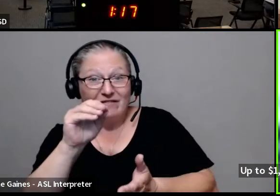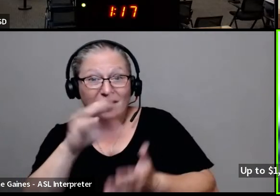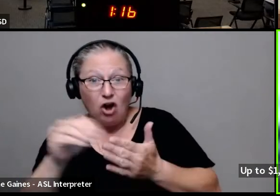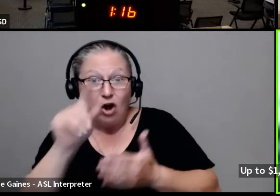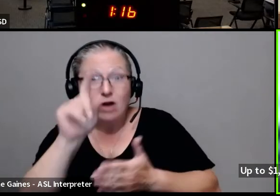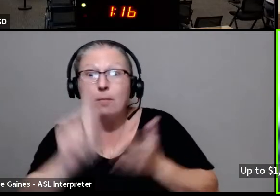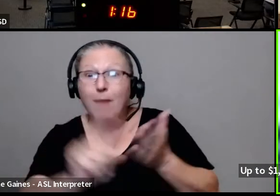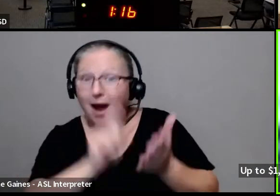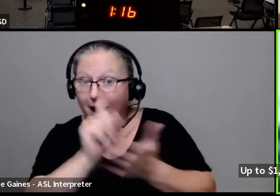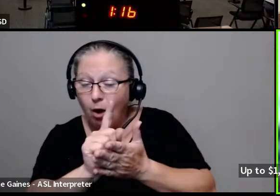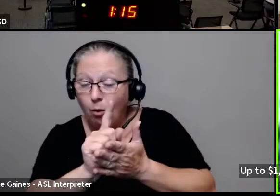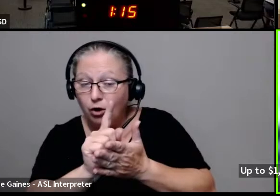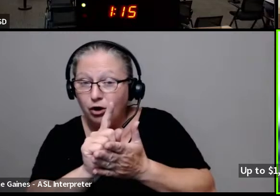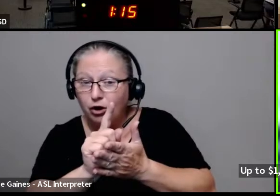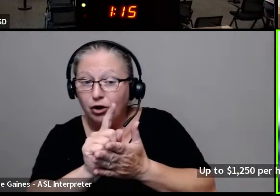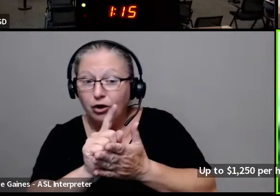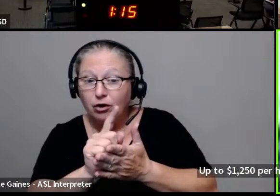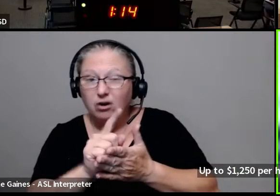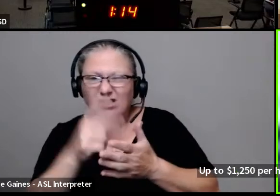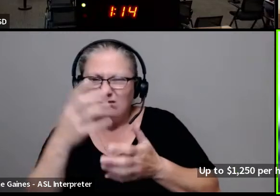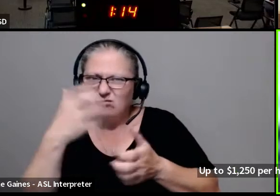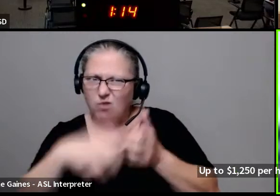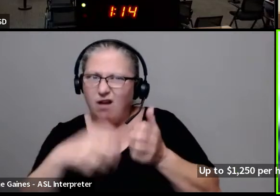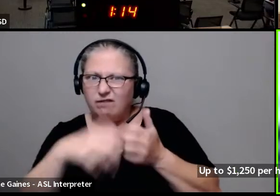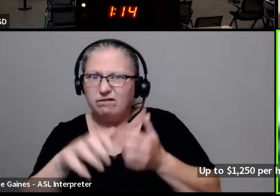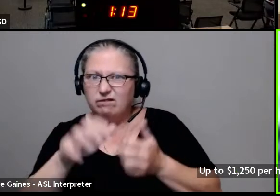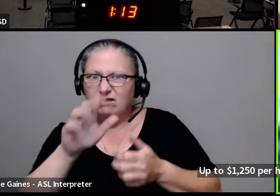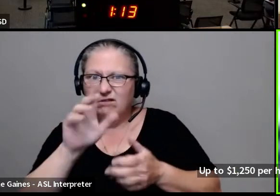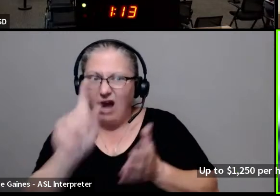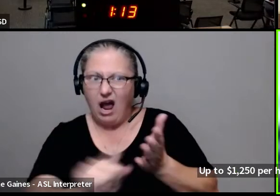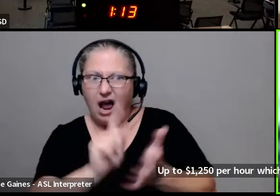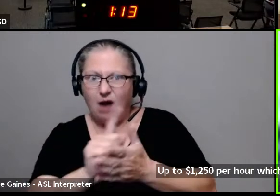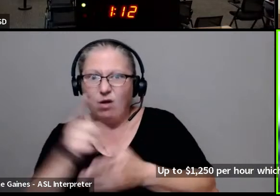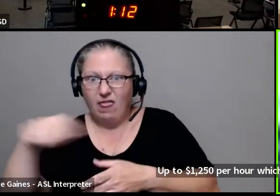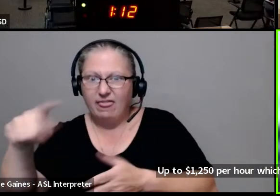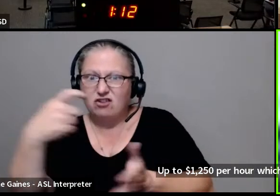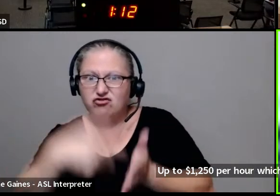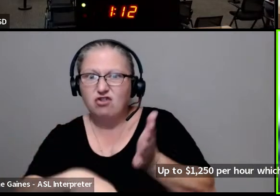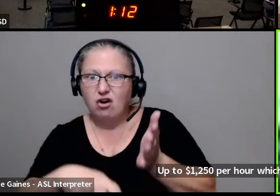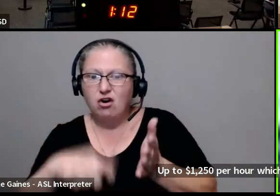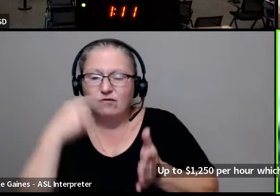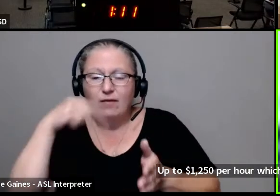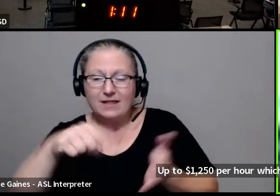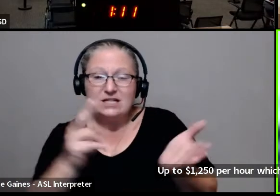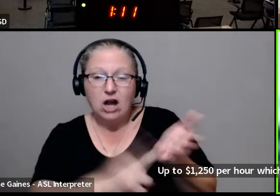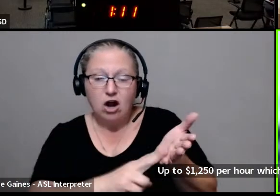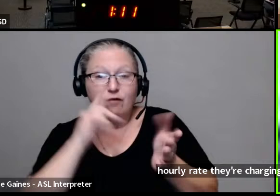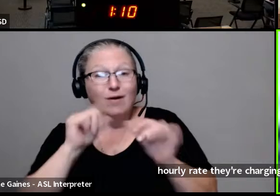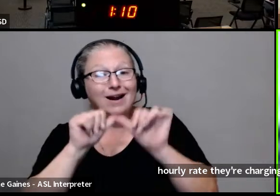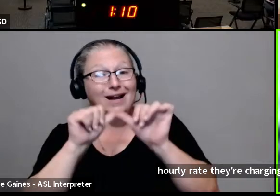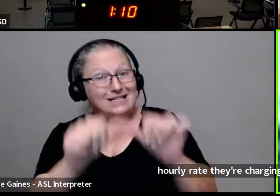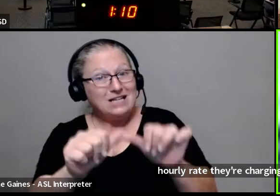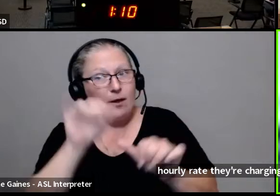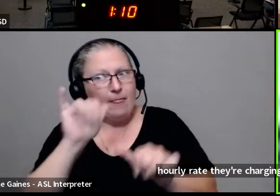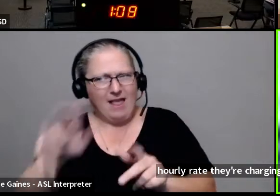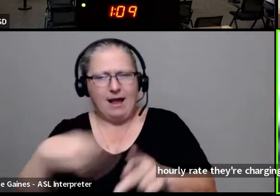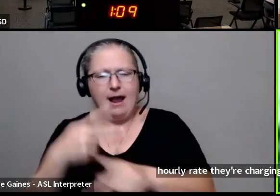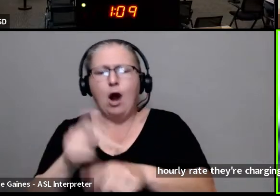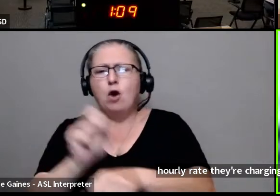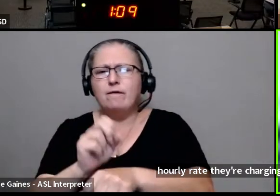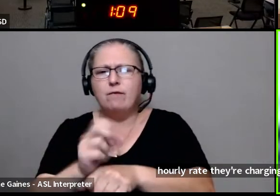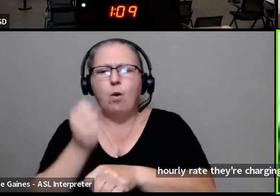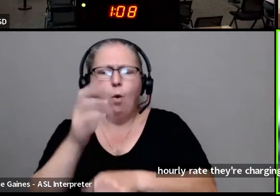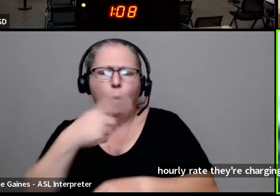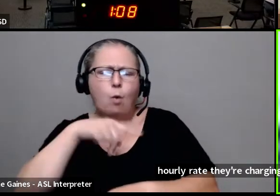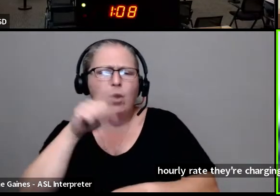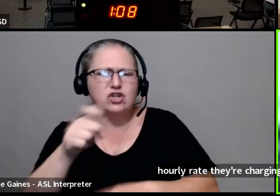hour, which is, you know, roughly the hourly rate they're charging in this contract, to continue with that sort of work, or whether we